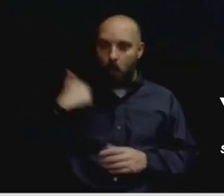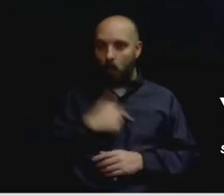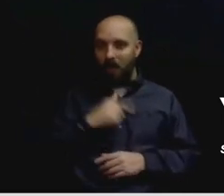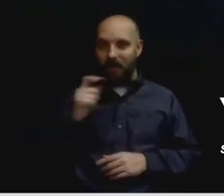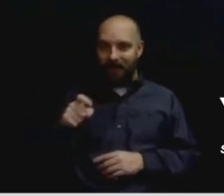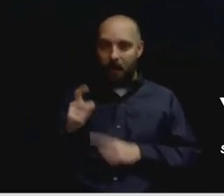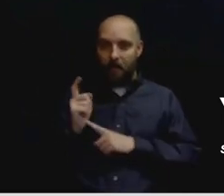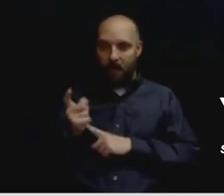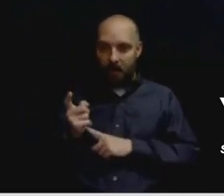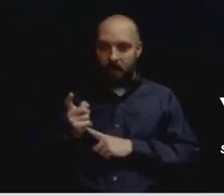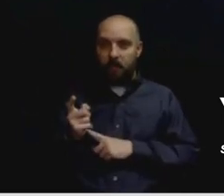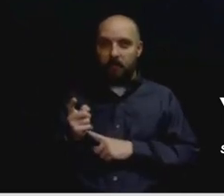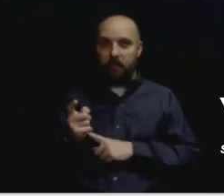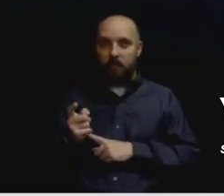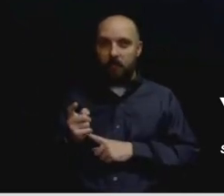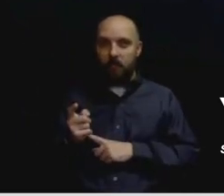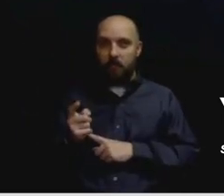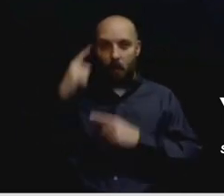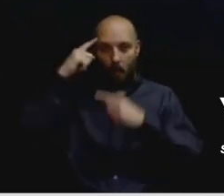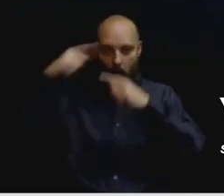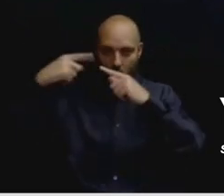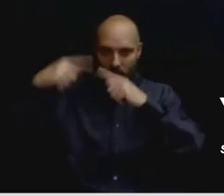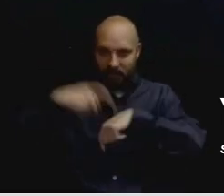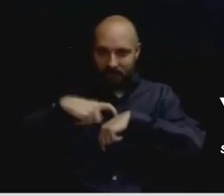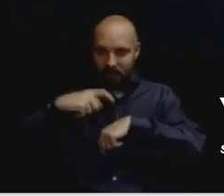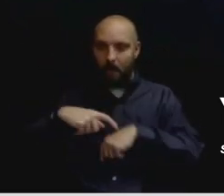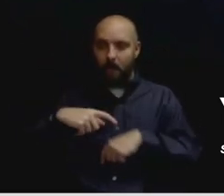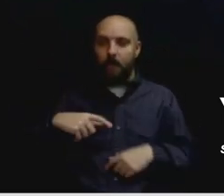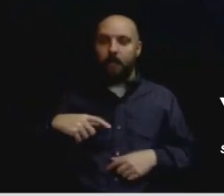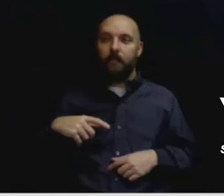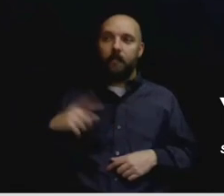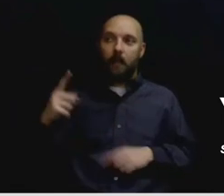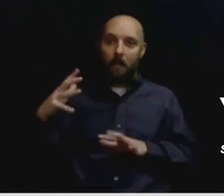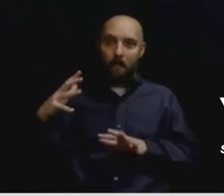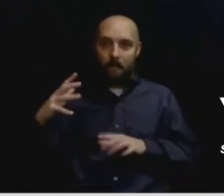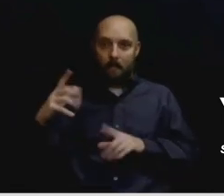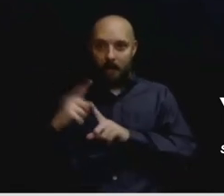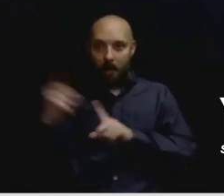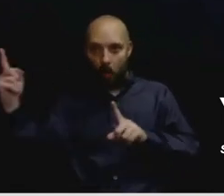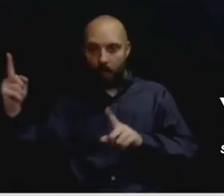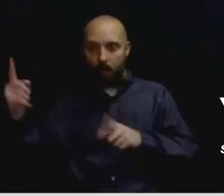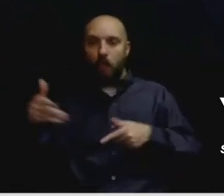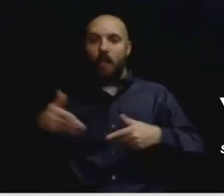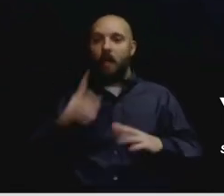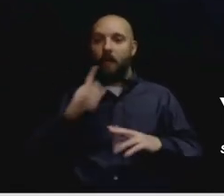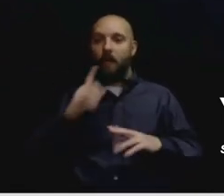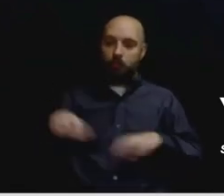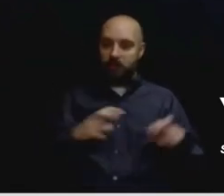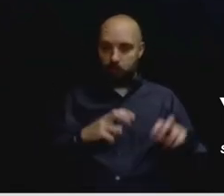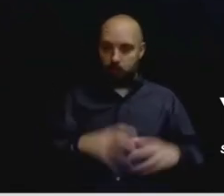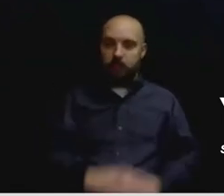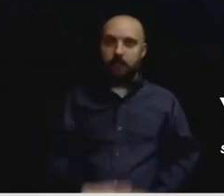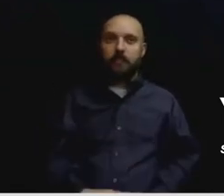of processing time, of them backing off to allow for that transition.